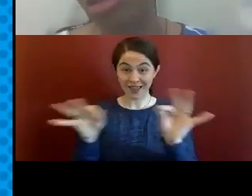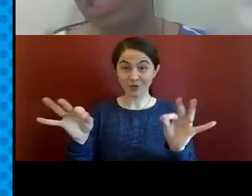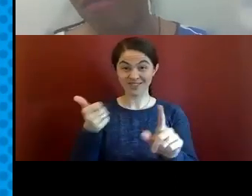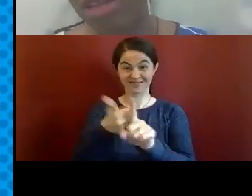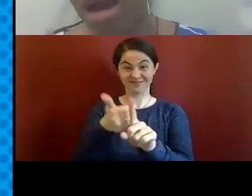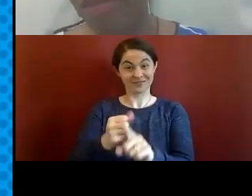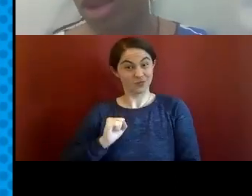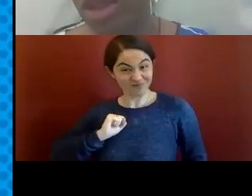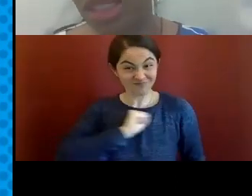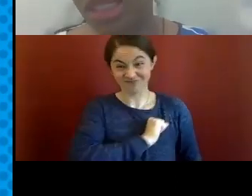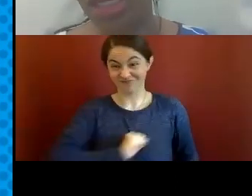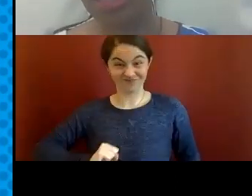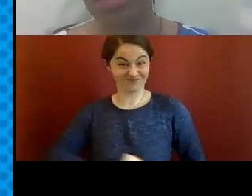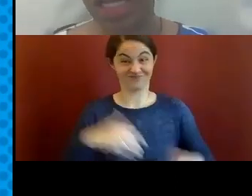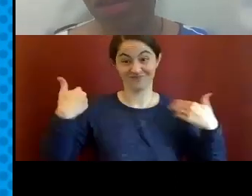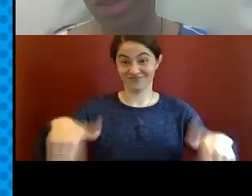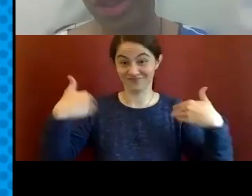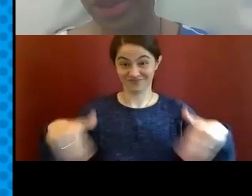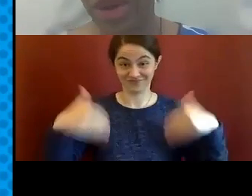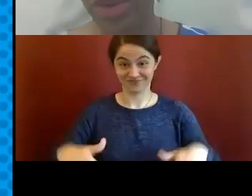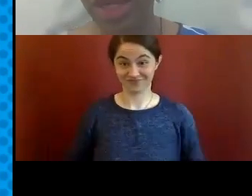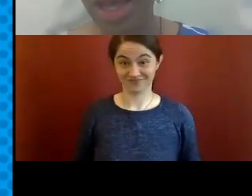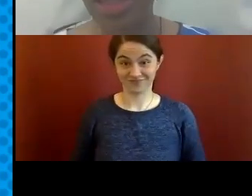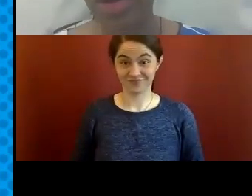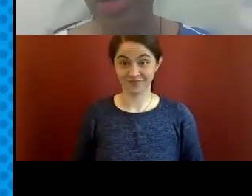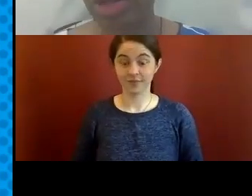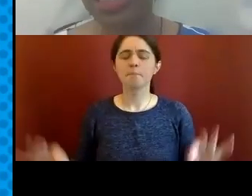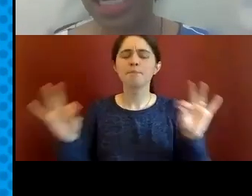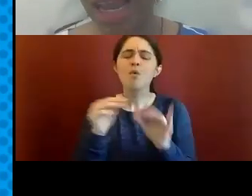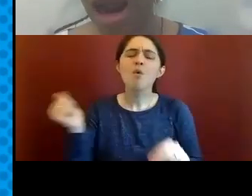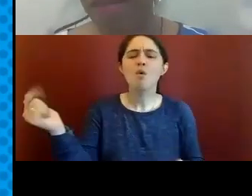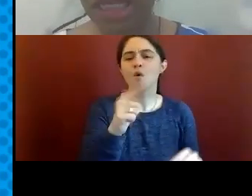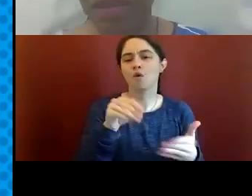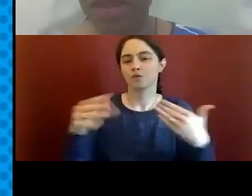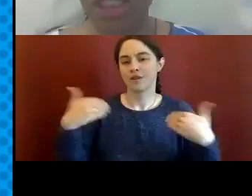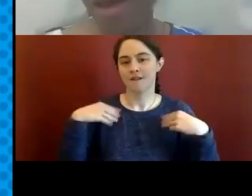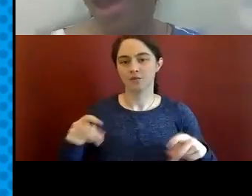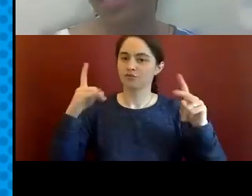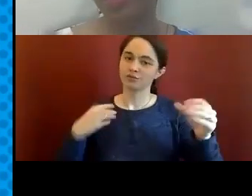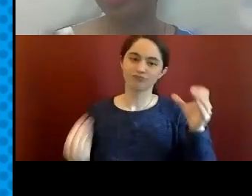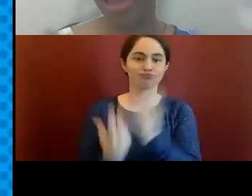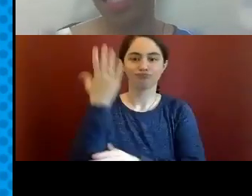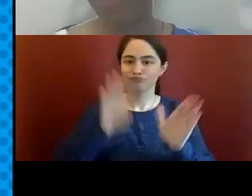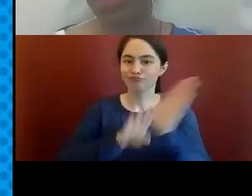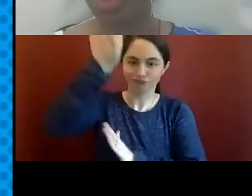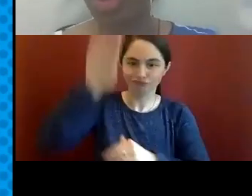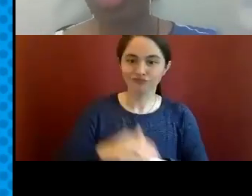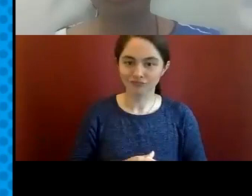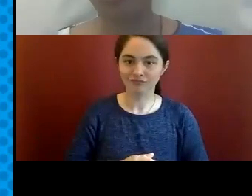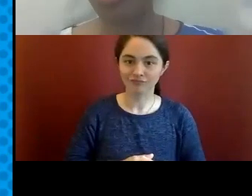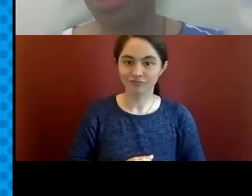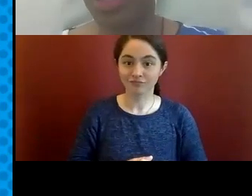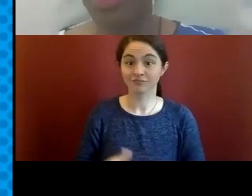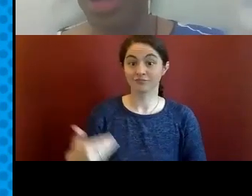our students have the opportunity to be able to grow. Earlier today, our principals met and they featured